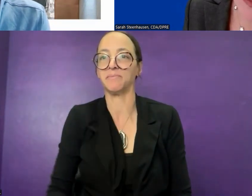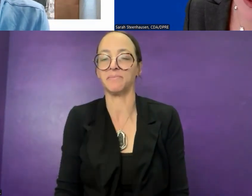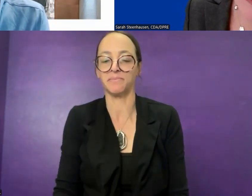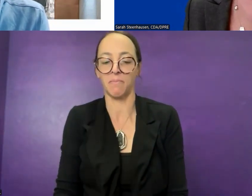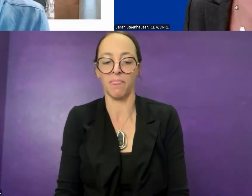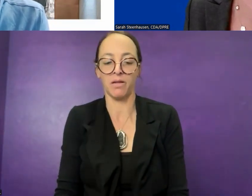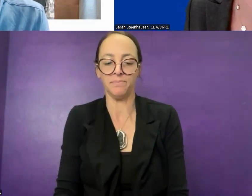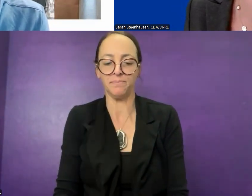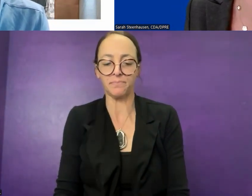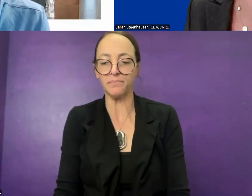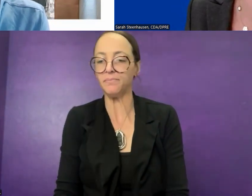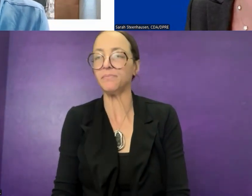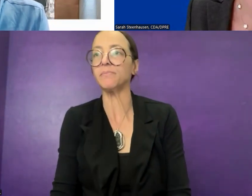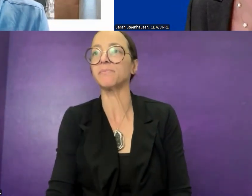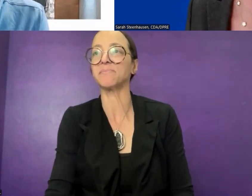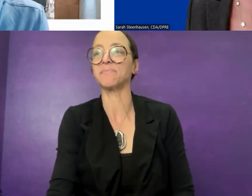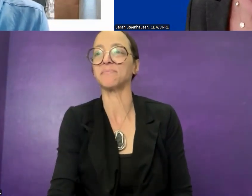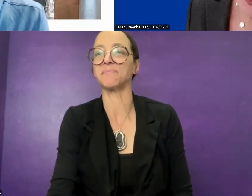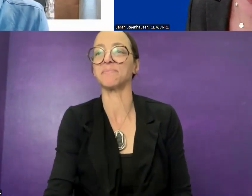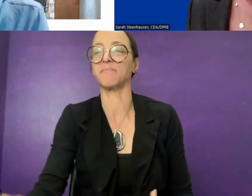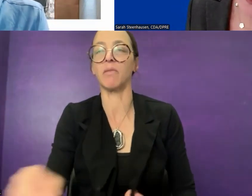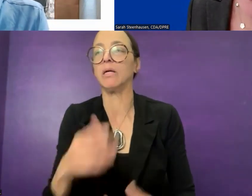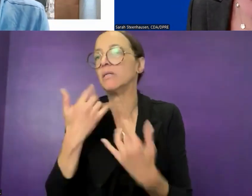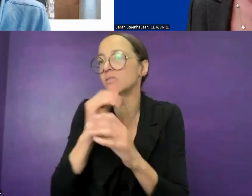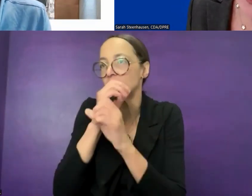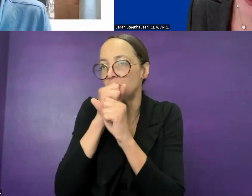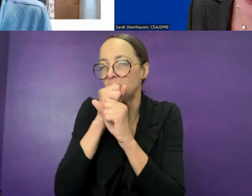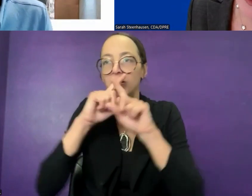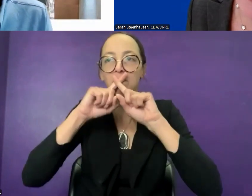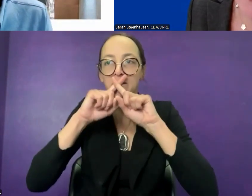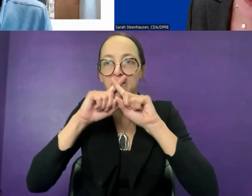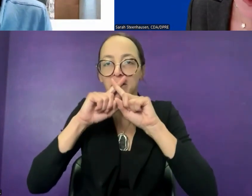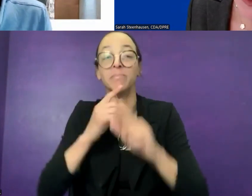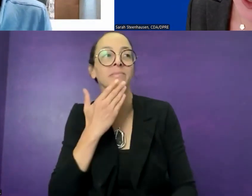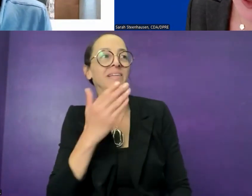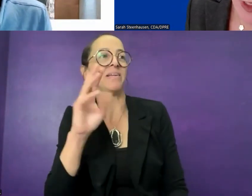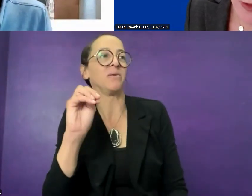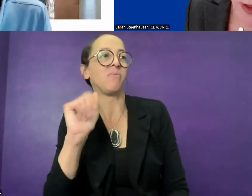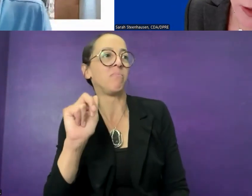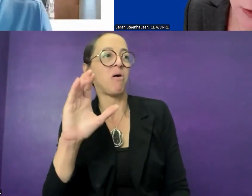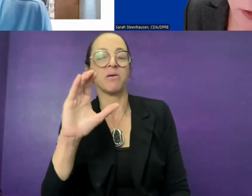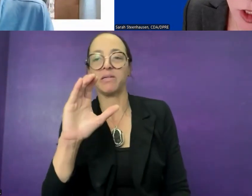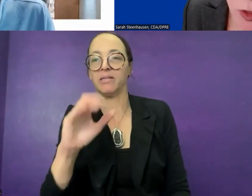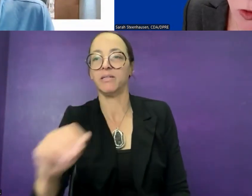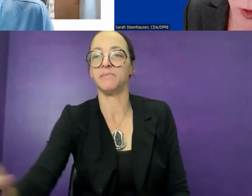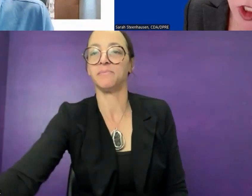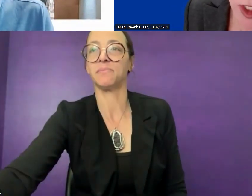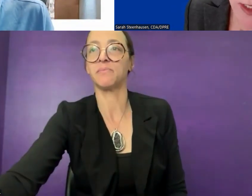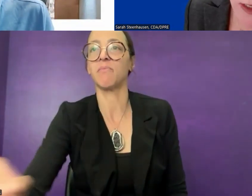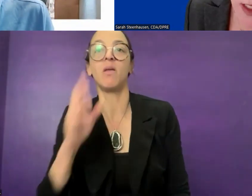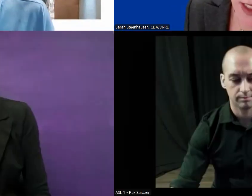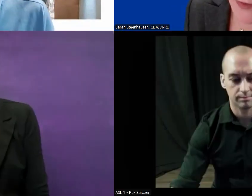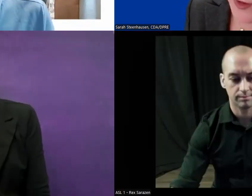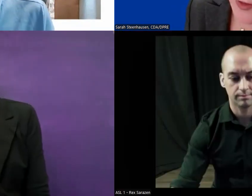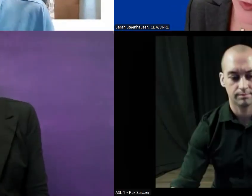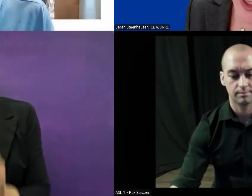Sarah, you're still on mute. Thank you so much, Mark. A few just more logistical